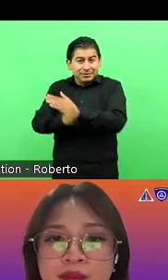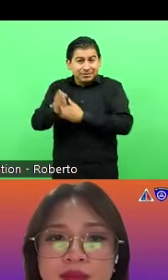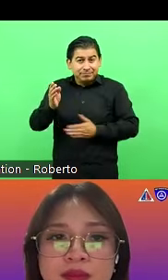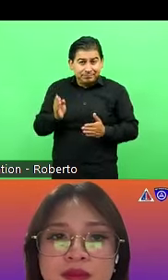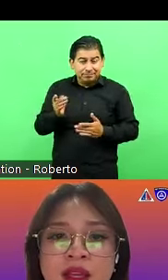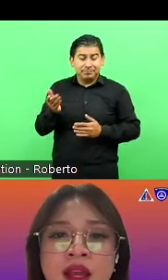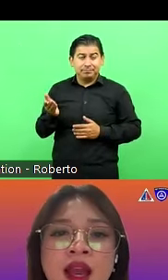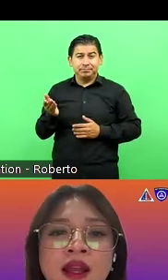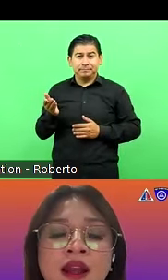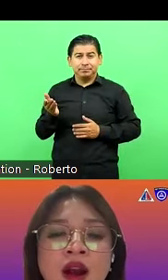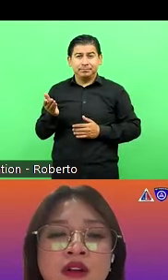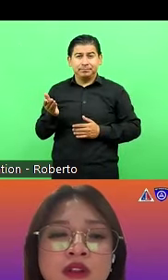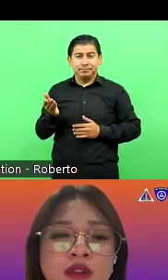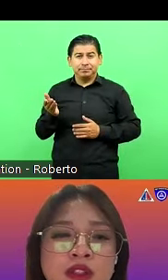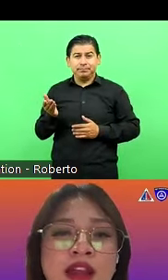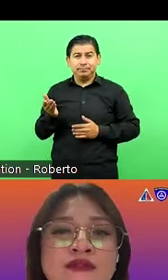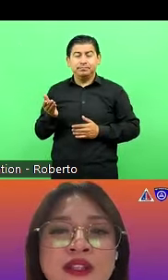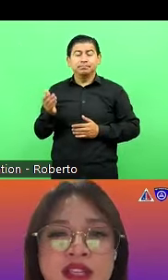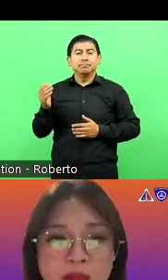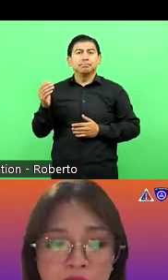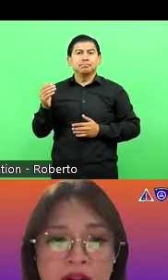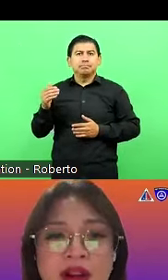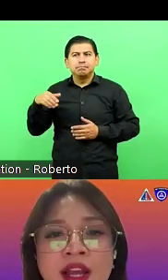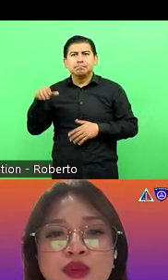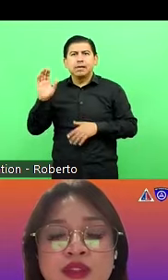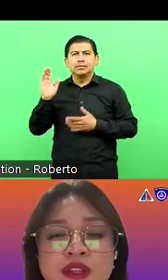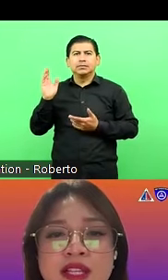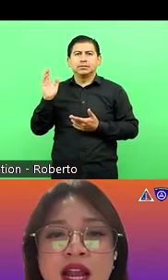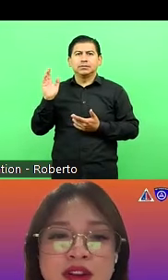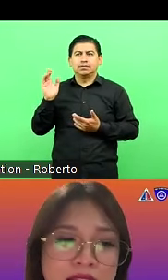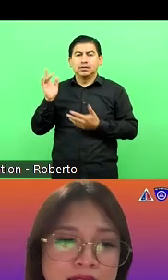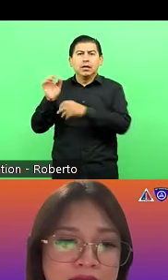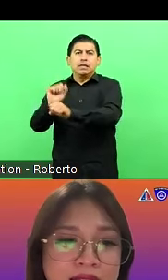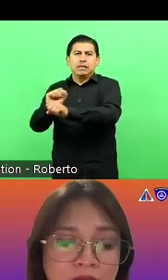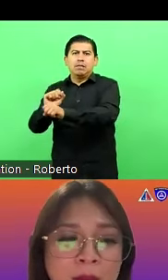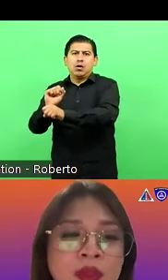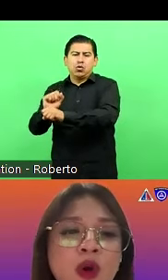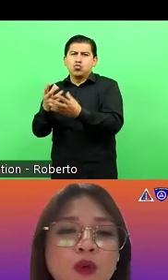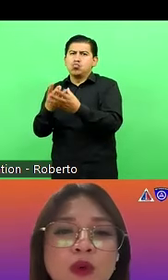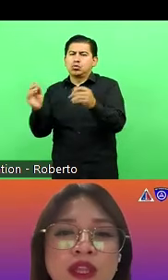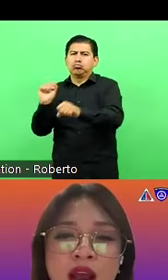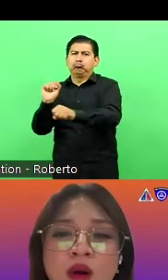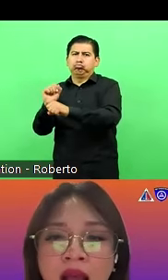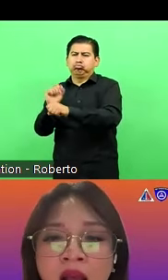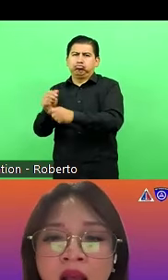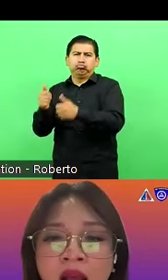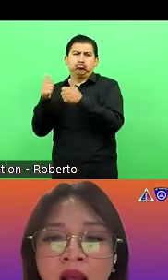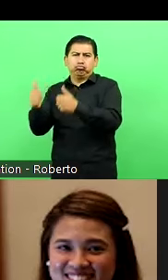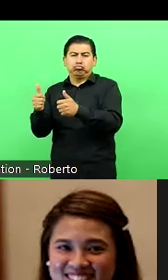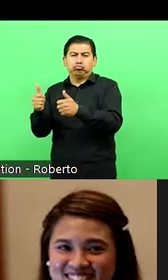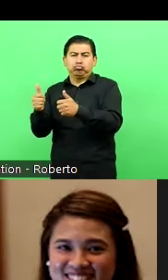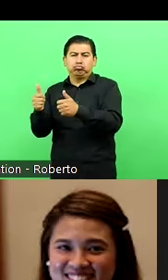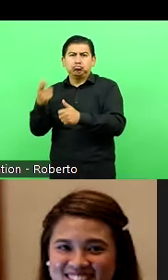population. And now, diving deeper into the disaggregated data, we now have